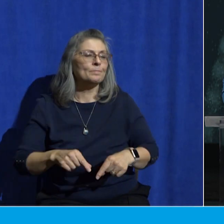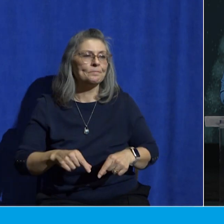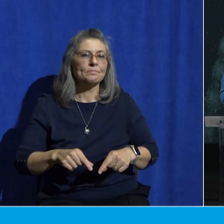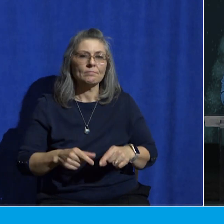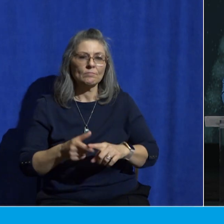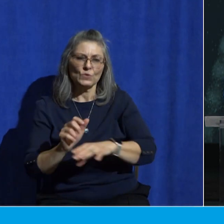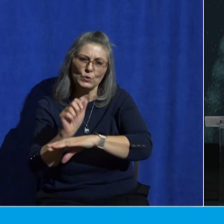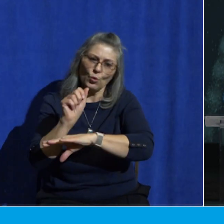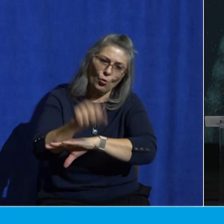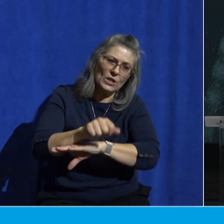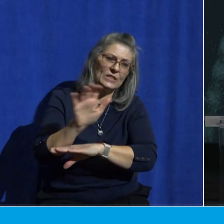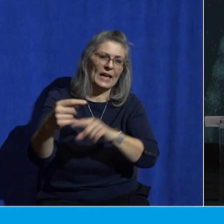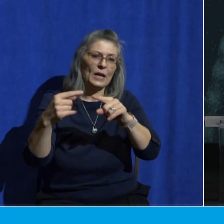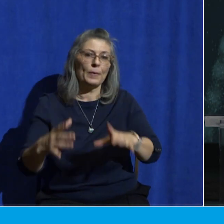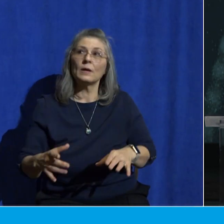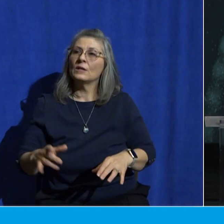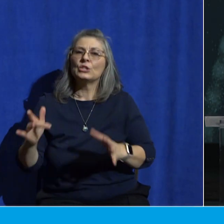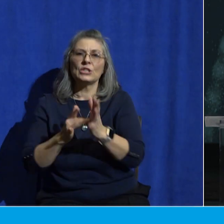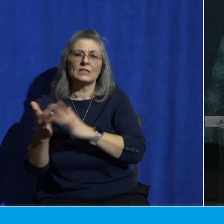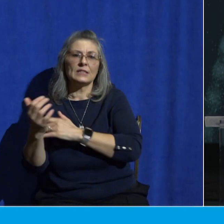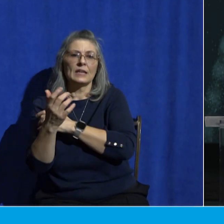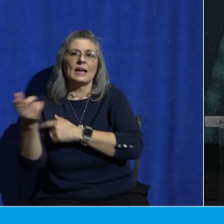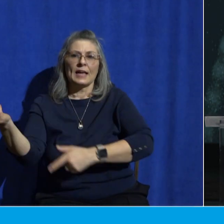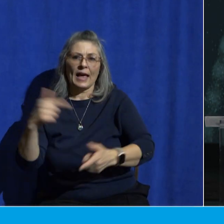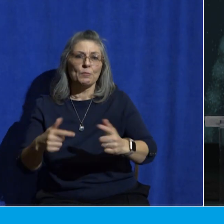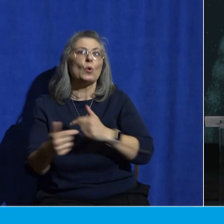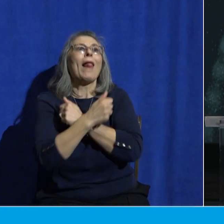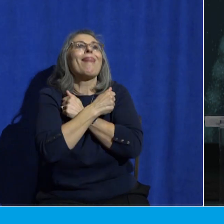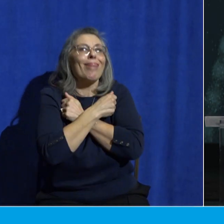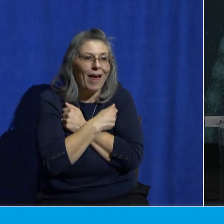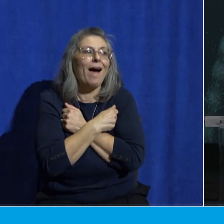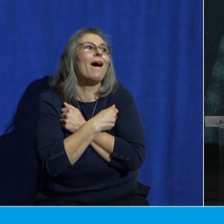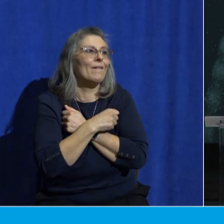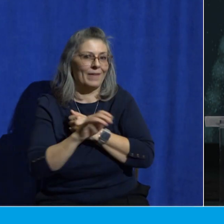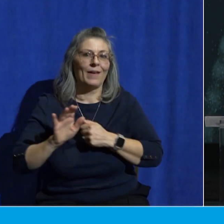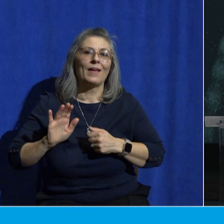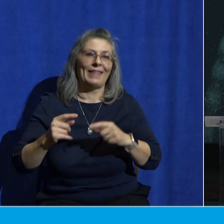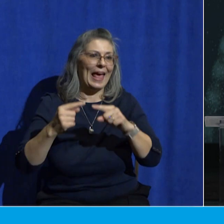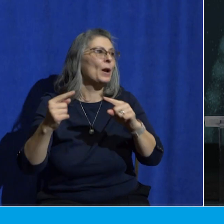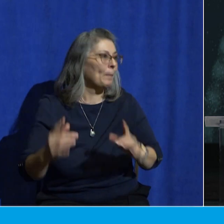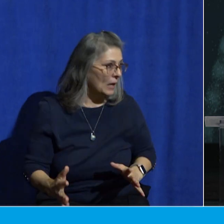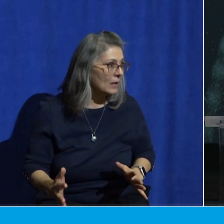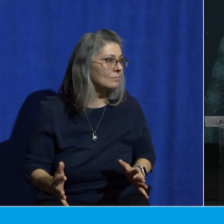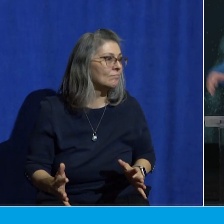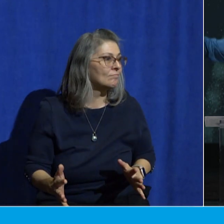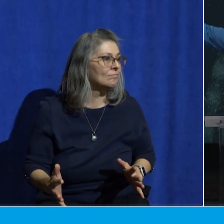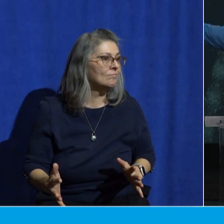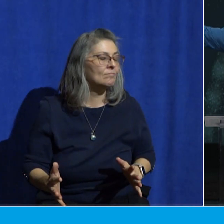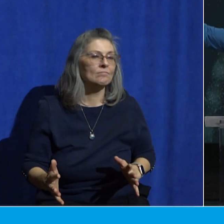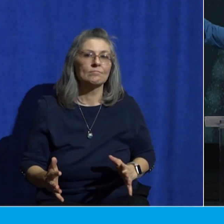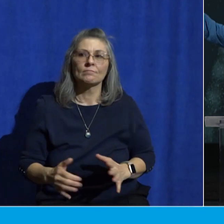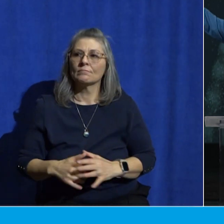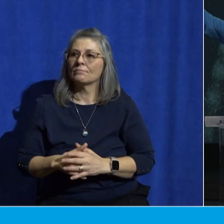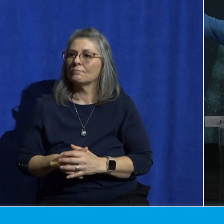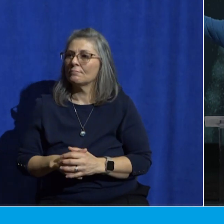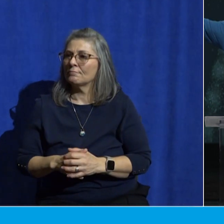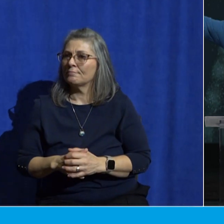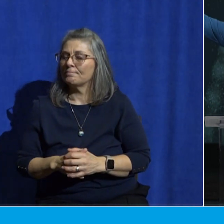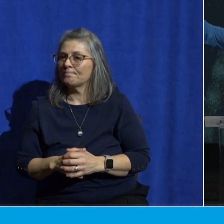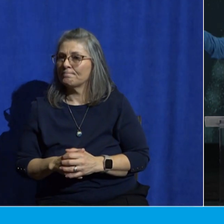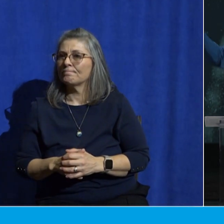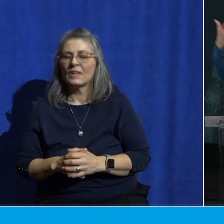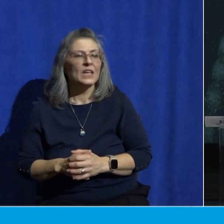them. All of them, from sea to sea, from the river to the ends of the earth, to all nations, to